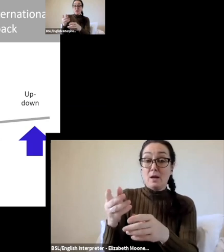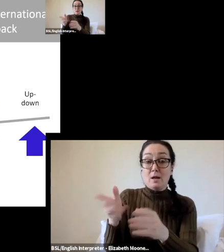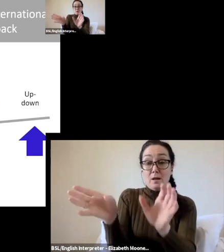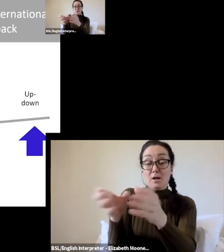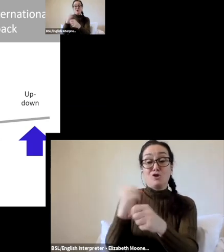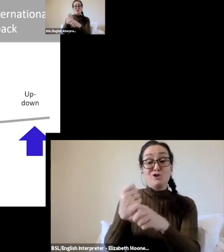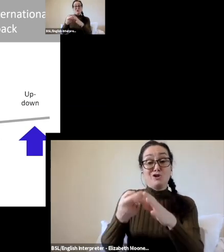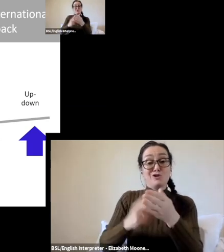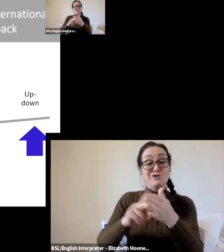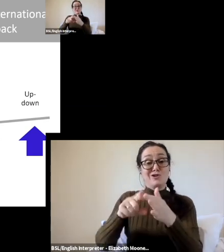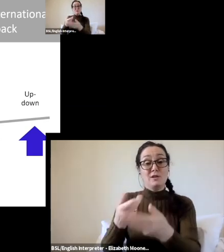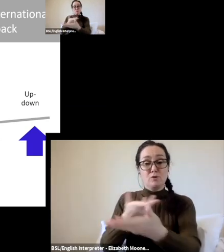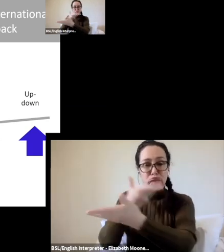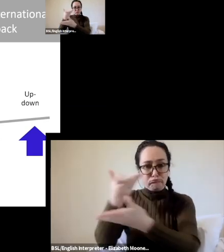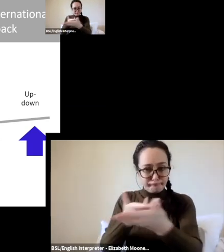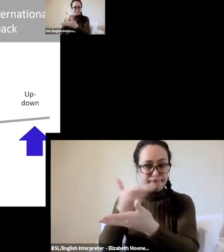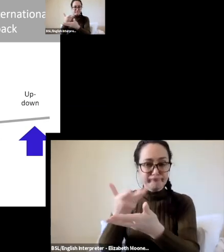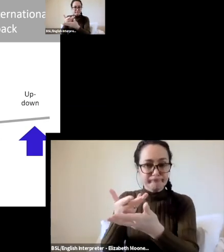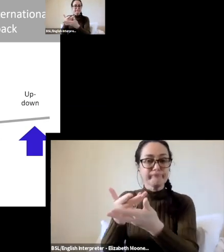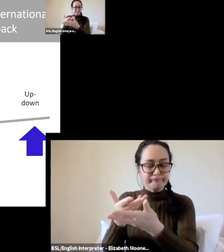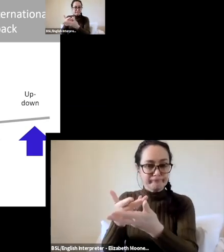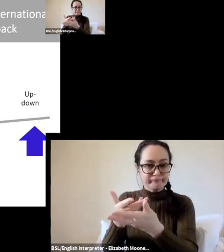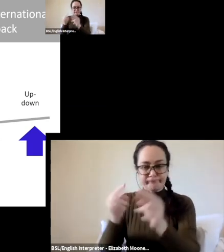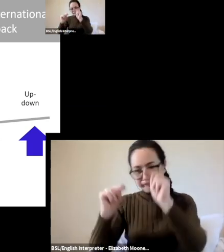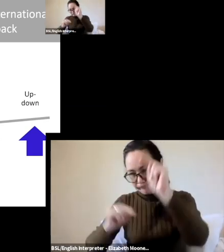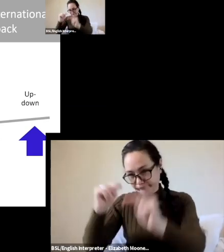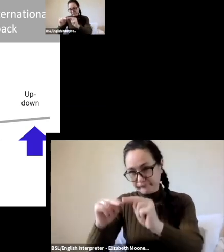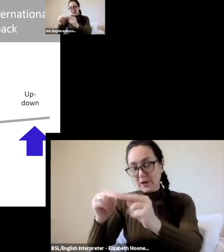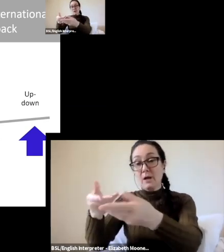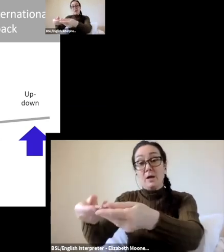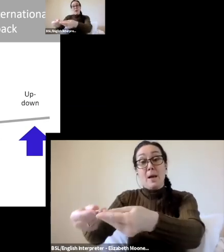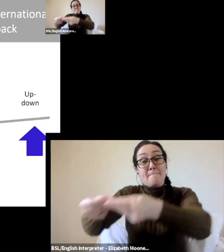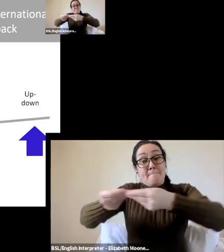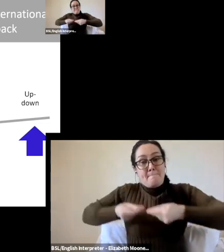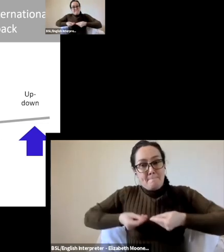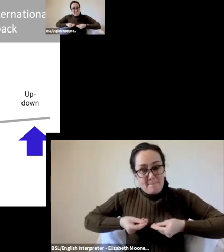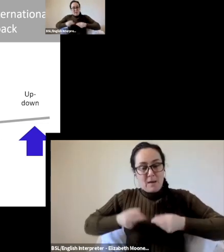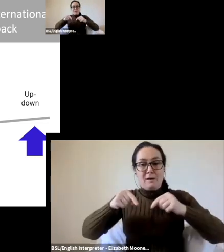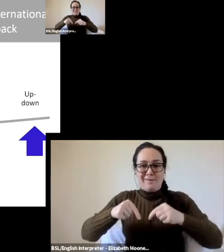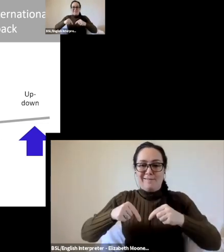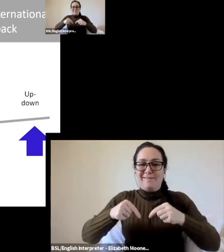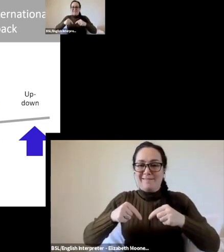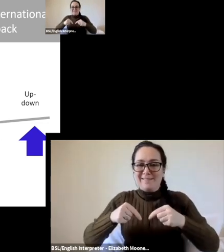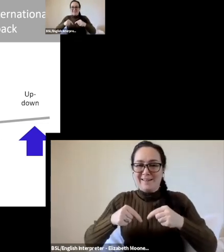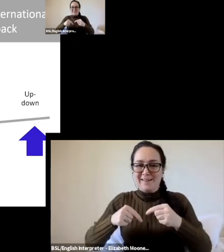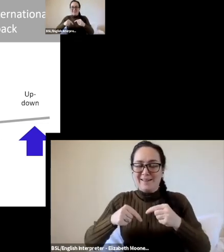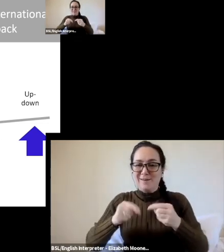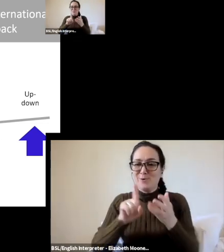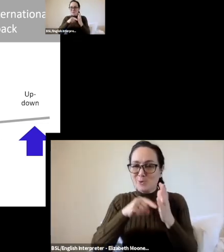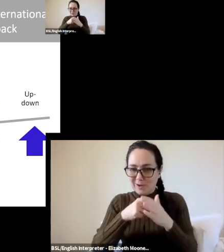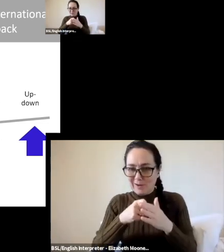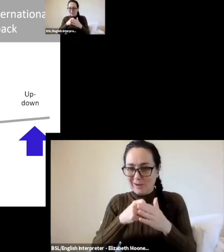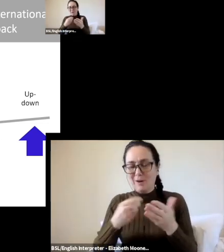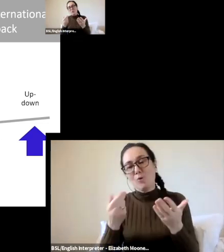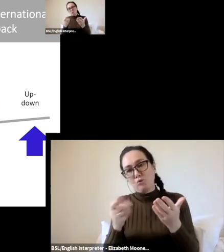they are pronounced, once they are made by the diplomats. They go back at the national level because